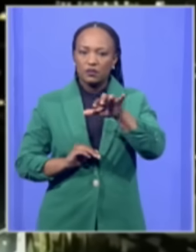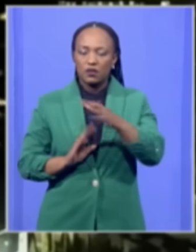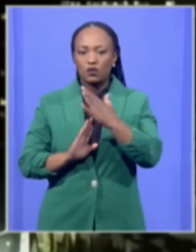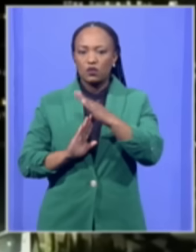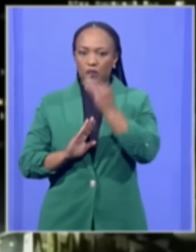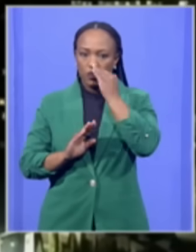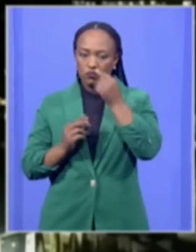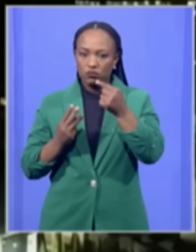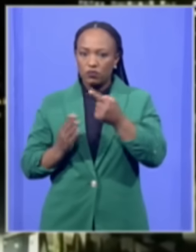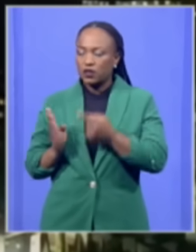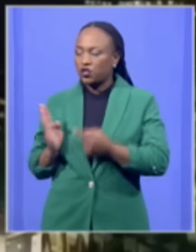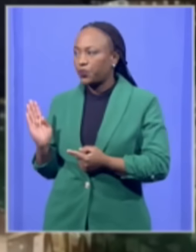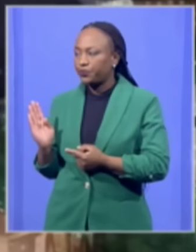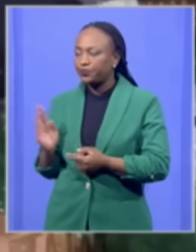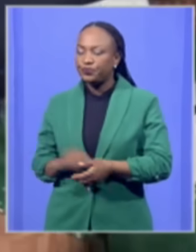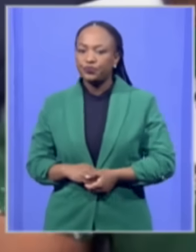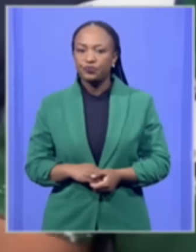tše.